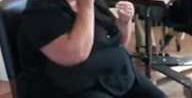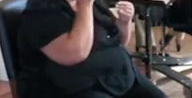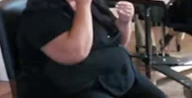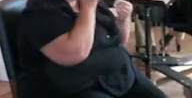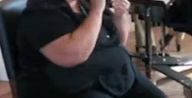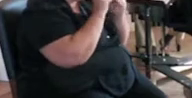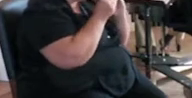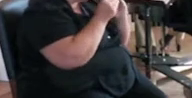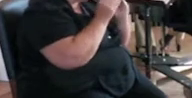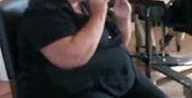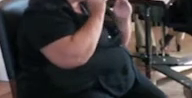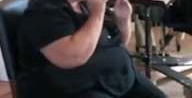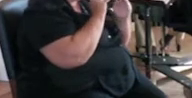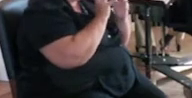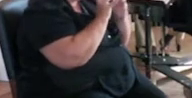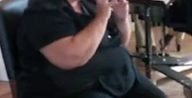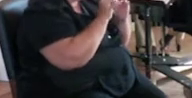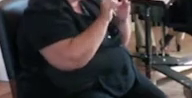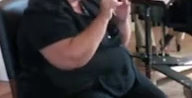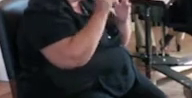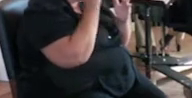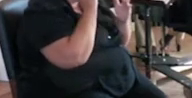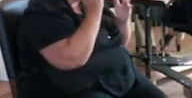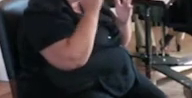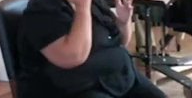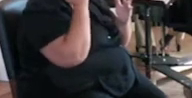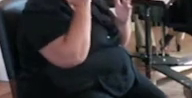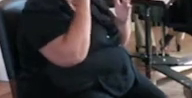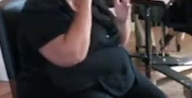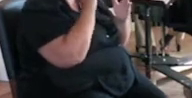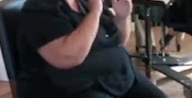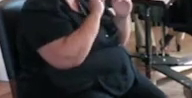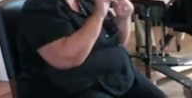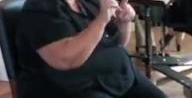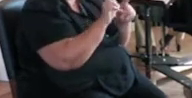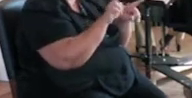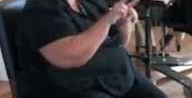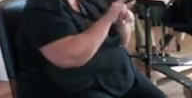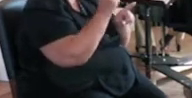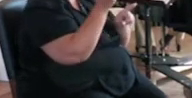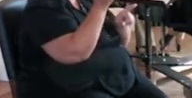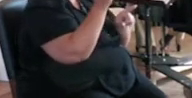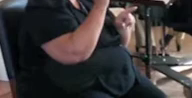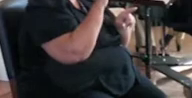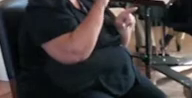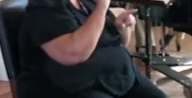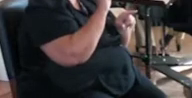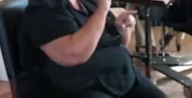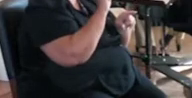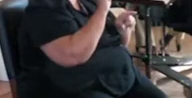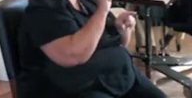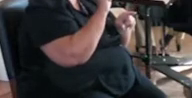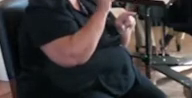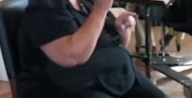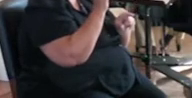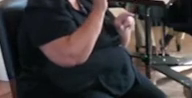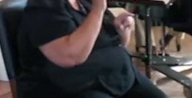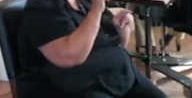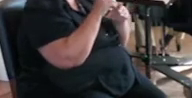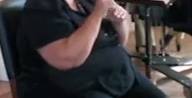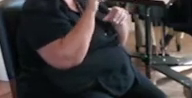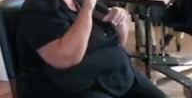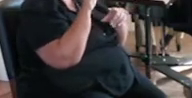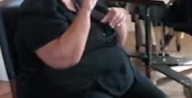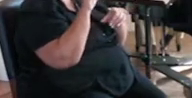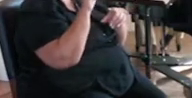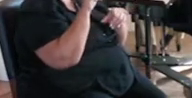to let them know if you would be interested in going. Also, on Tuesday, October 18th, in Libby Parlor at 7 p.m. will be